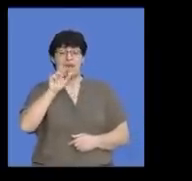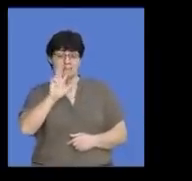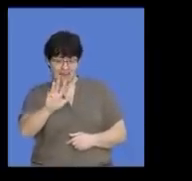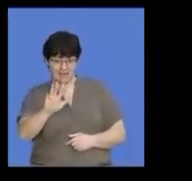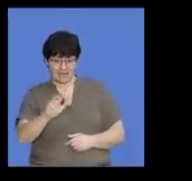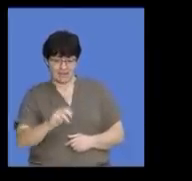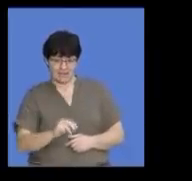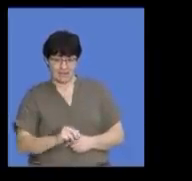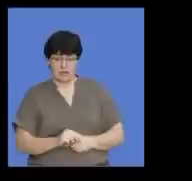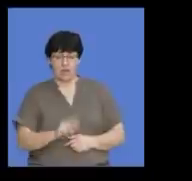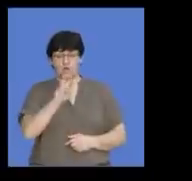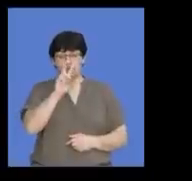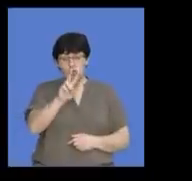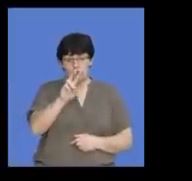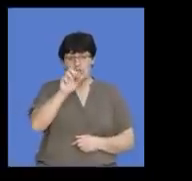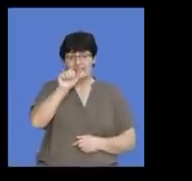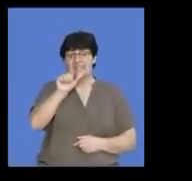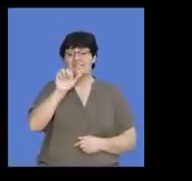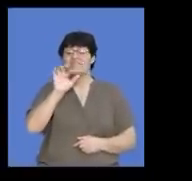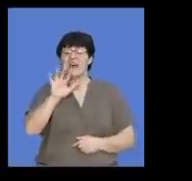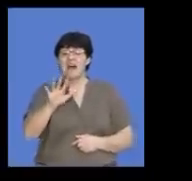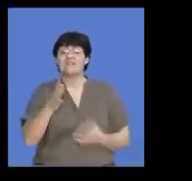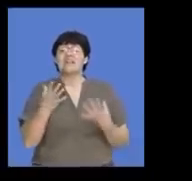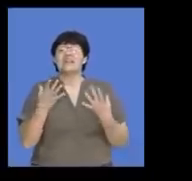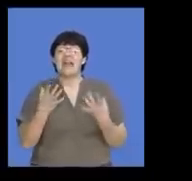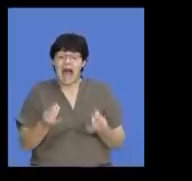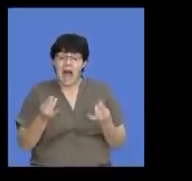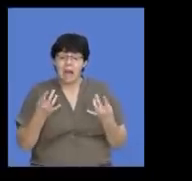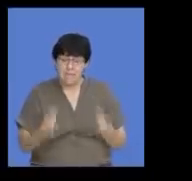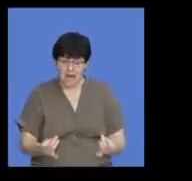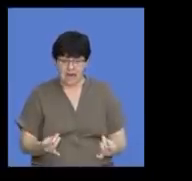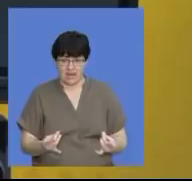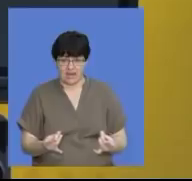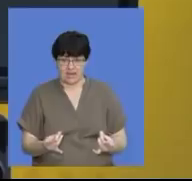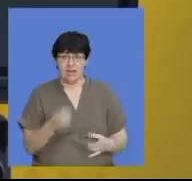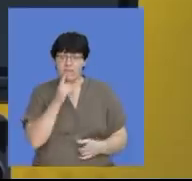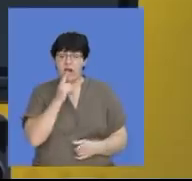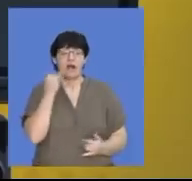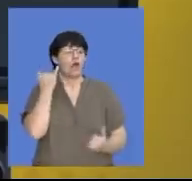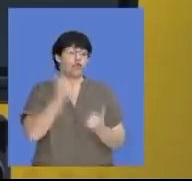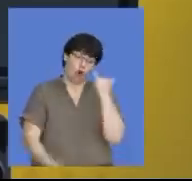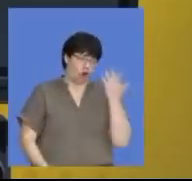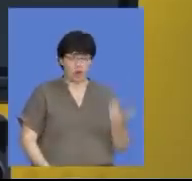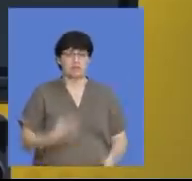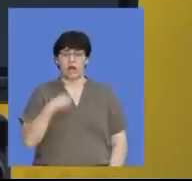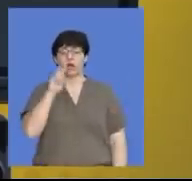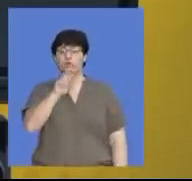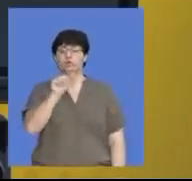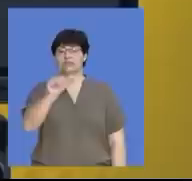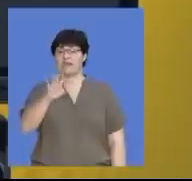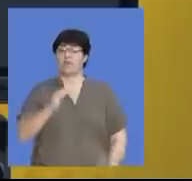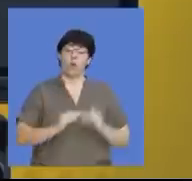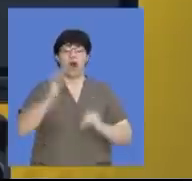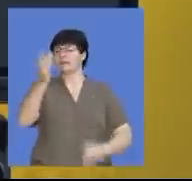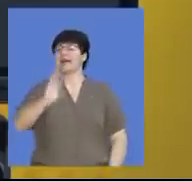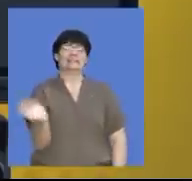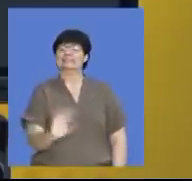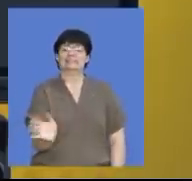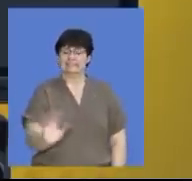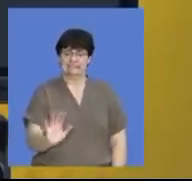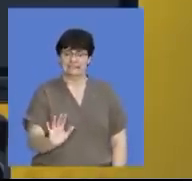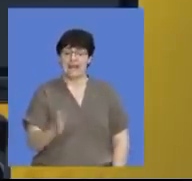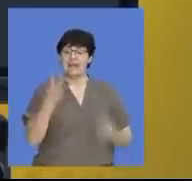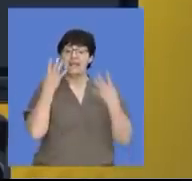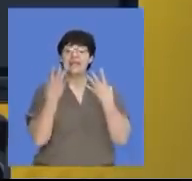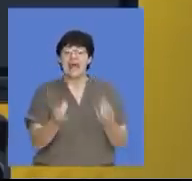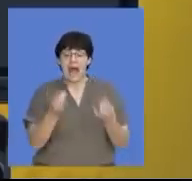1057.9. 265 is the number. Lots of you make the error of using 265 as your height. Remember,